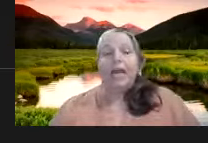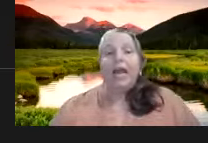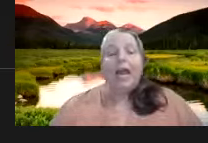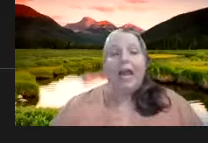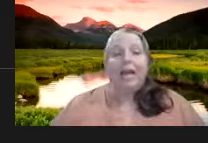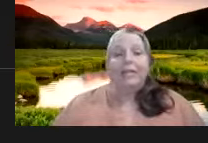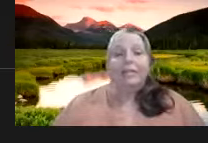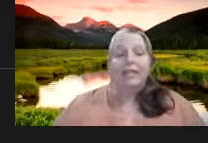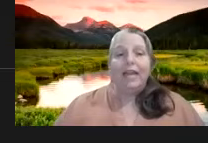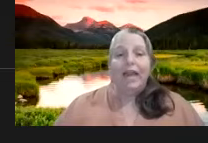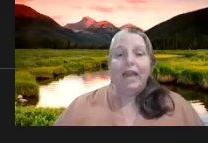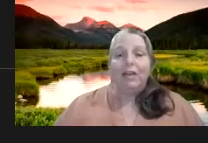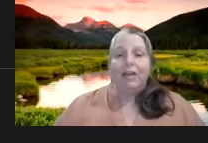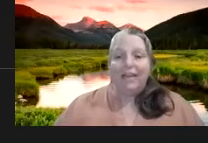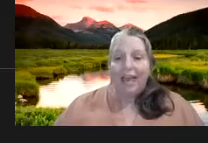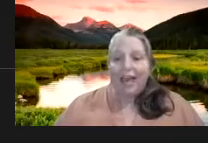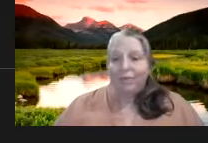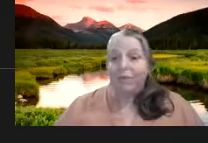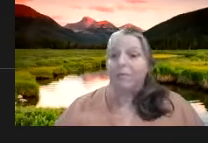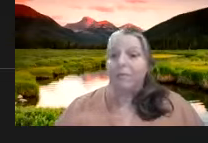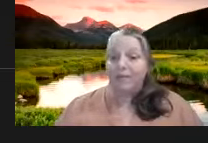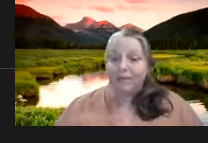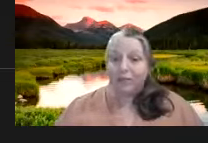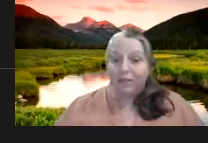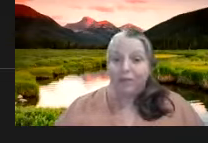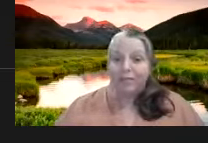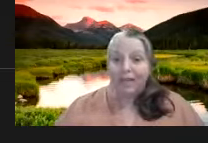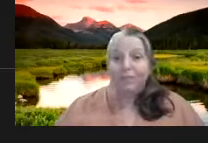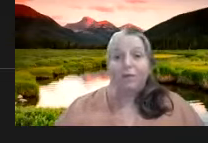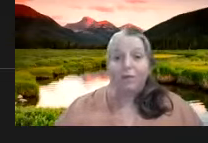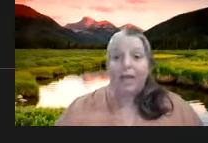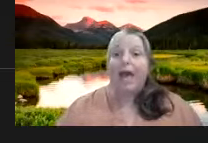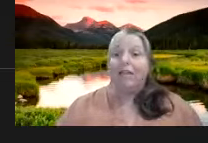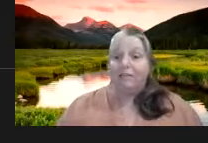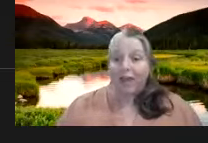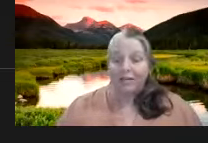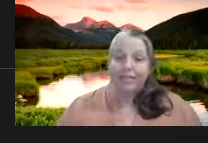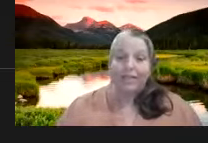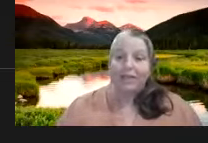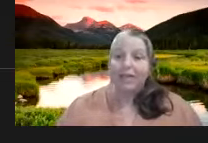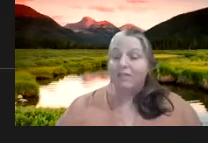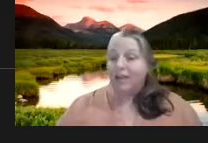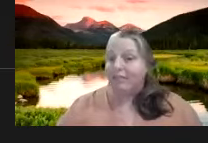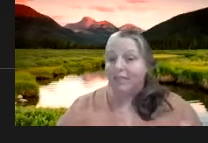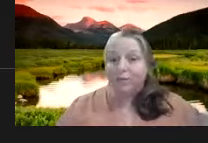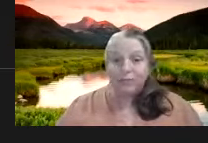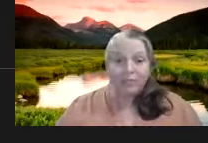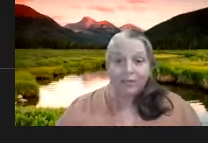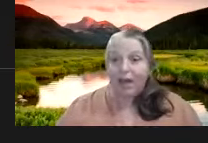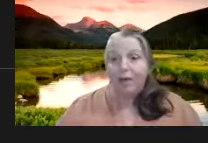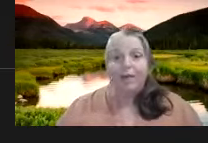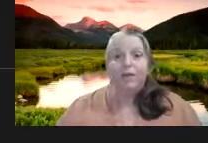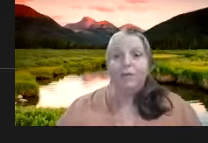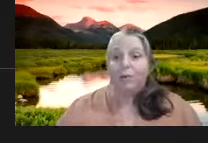basically. And again, remember that this survey was done before we had the vaccine. The vaccine was